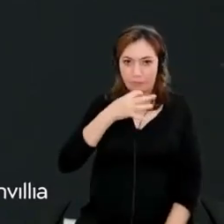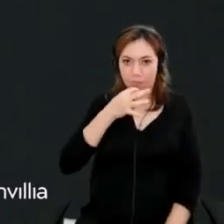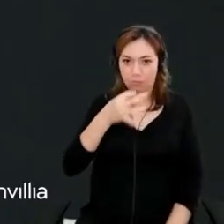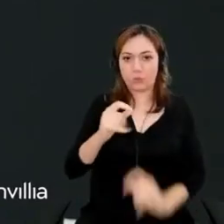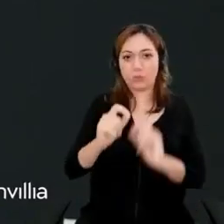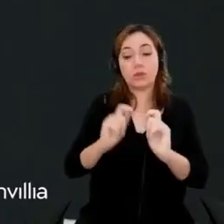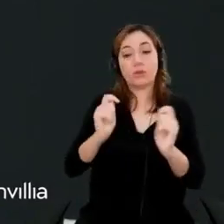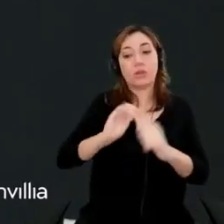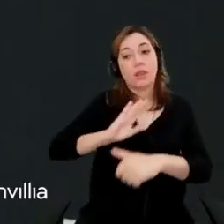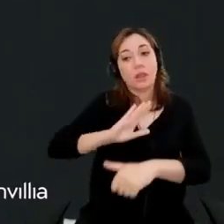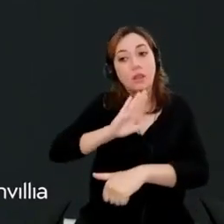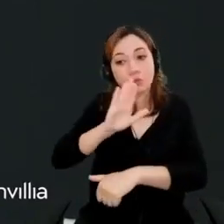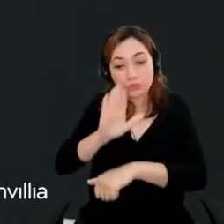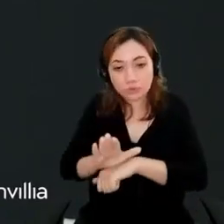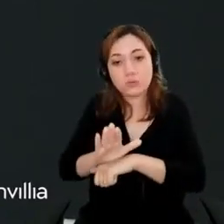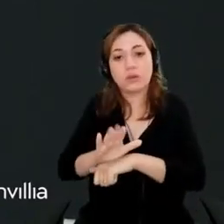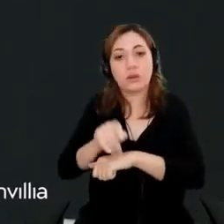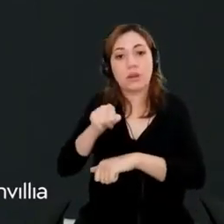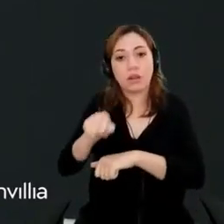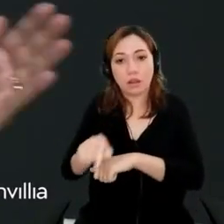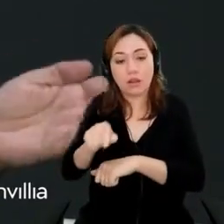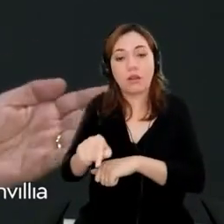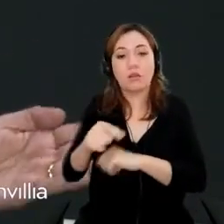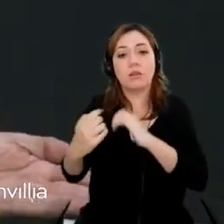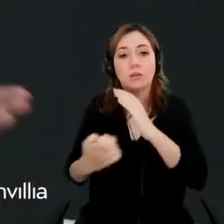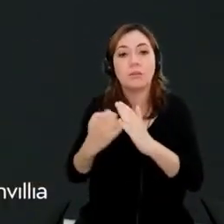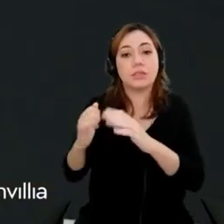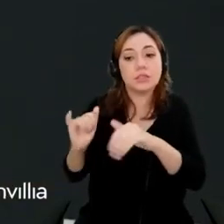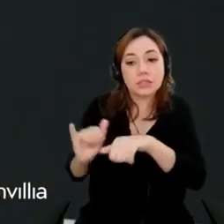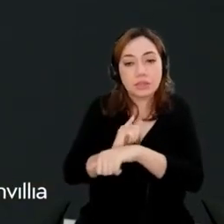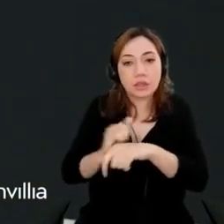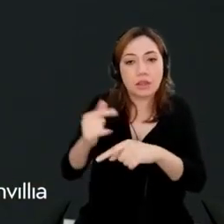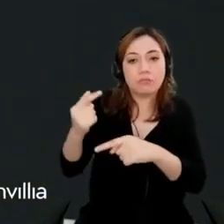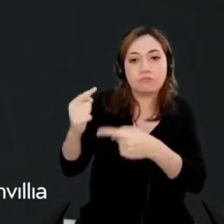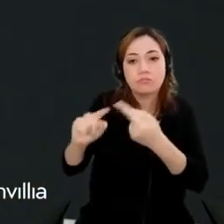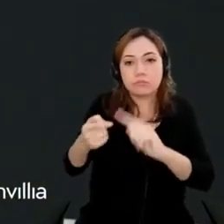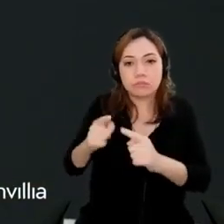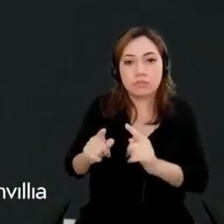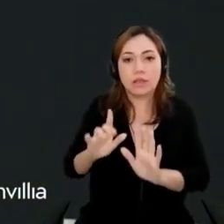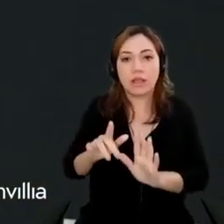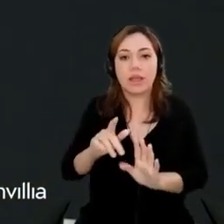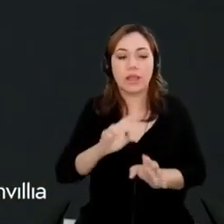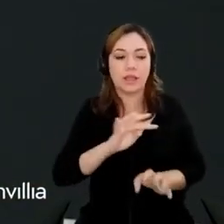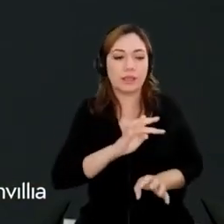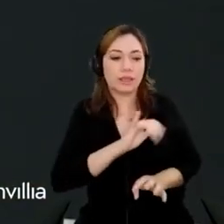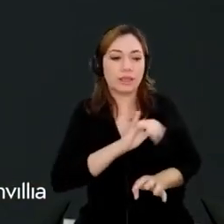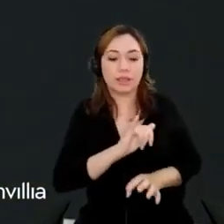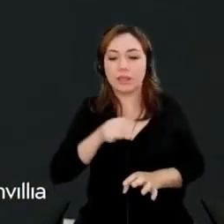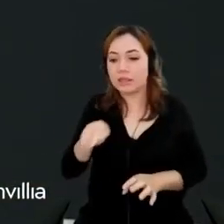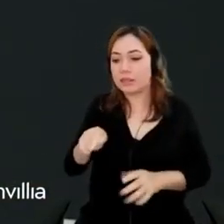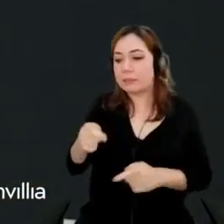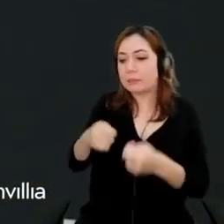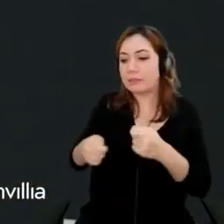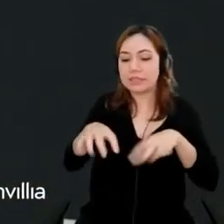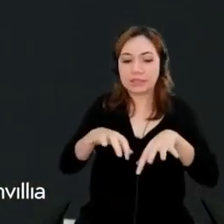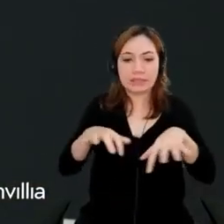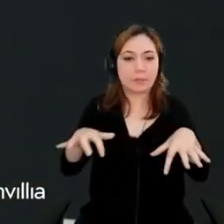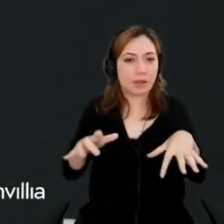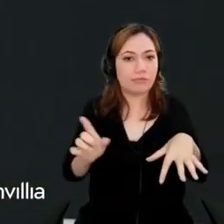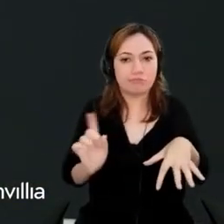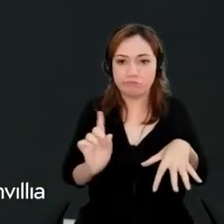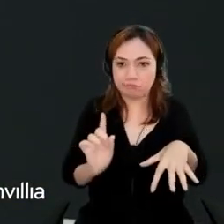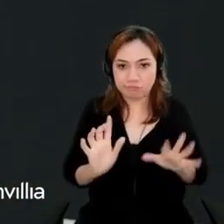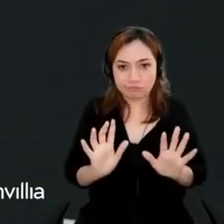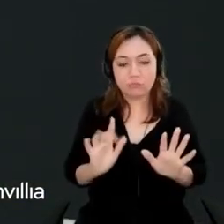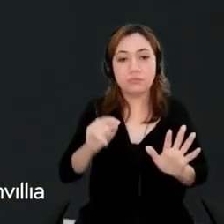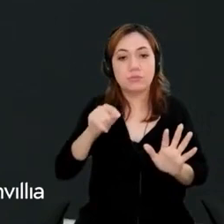the strategic discussions and not discuss IT separate of their business. Put technology as